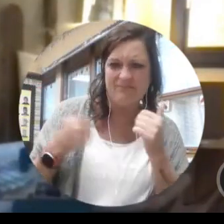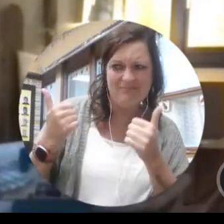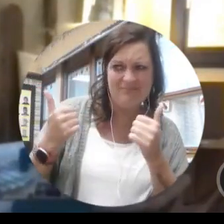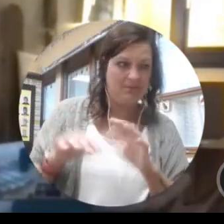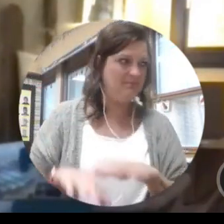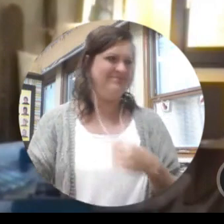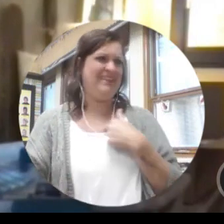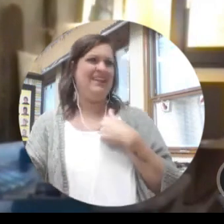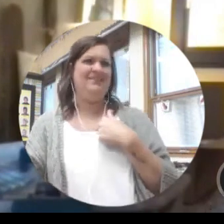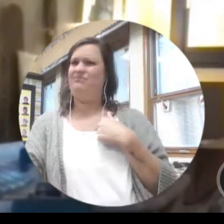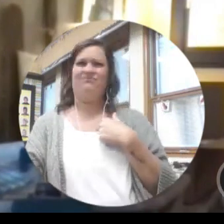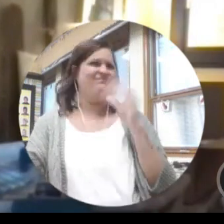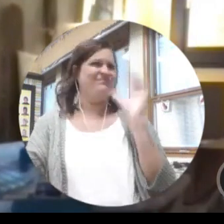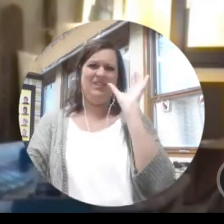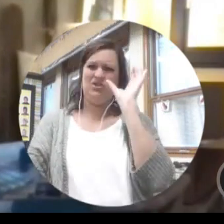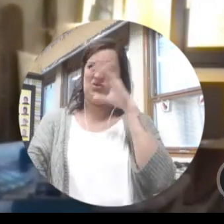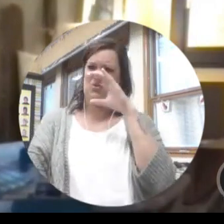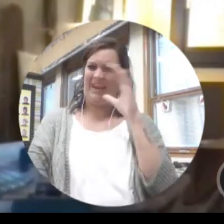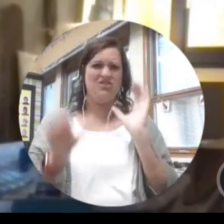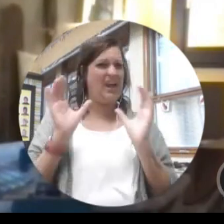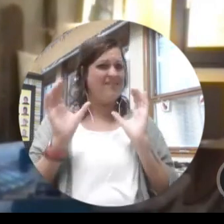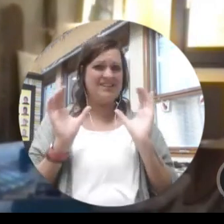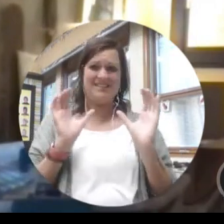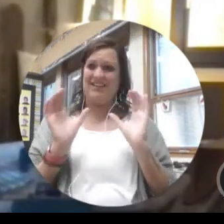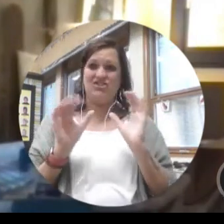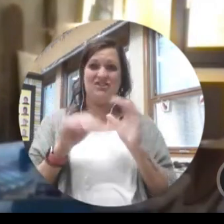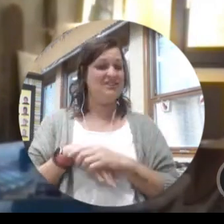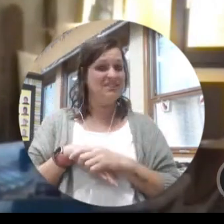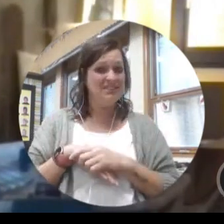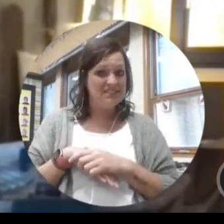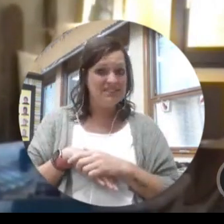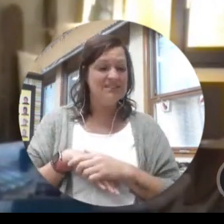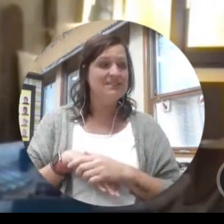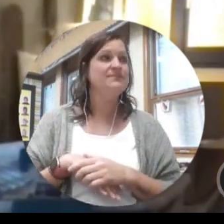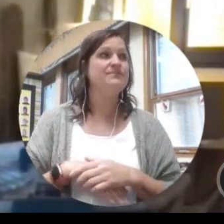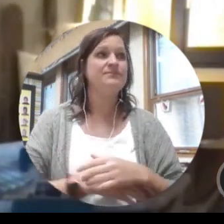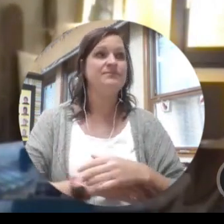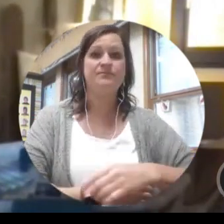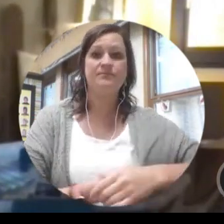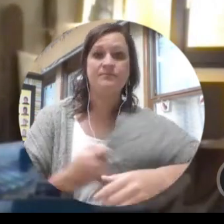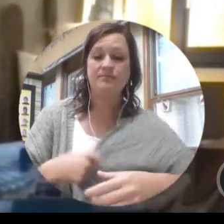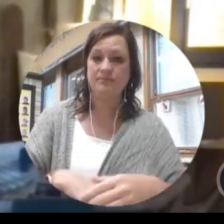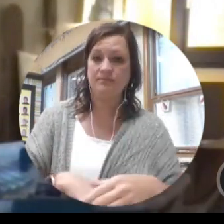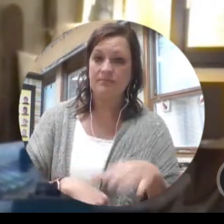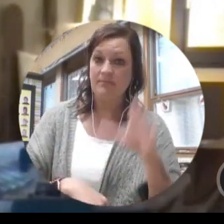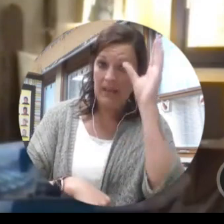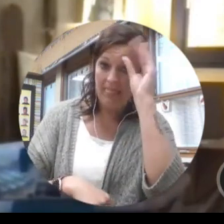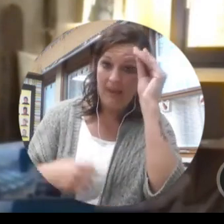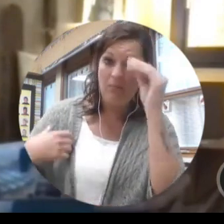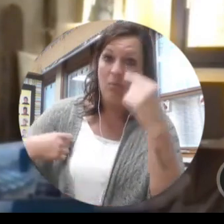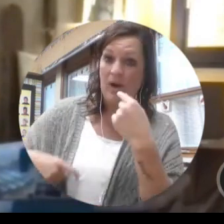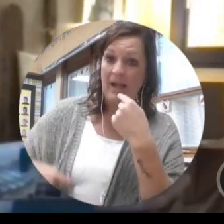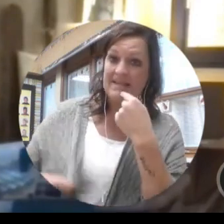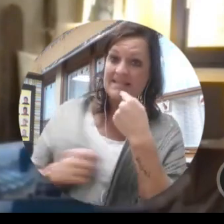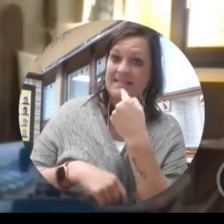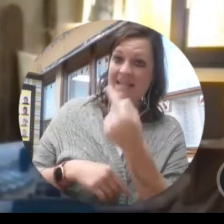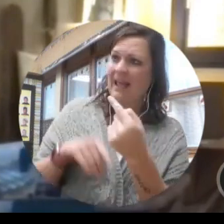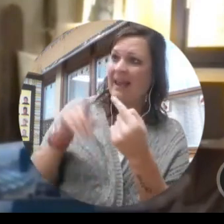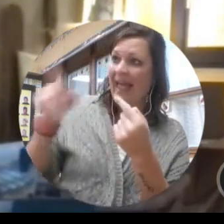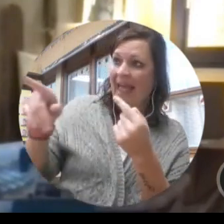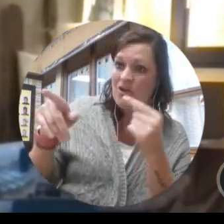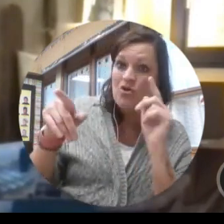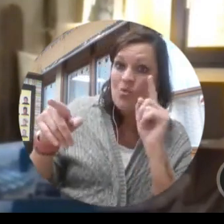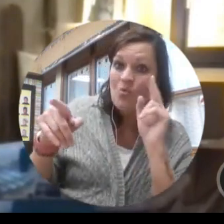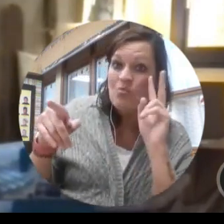one. I was trying to decide what I'd pick when the first boy said, Hey, did you have time to watch that video I sent you about the bugs that live in your